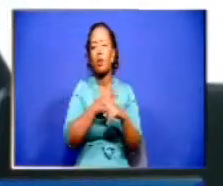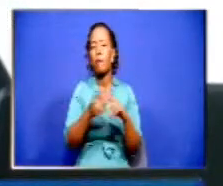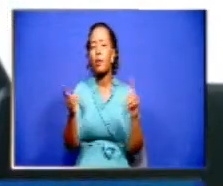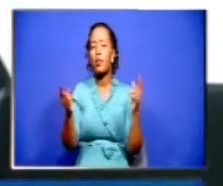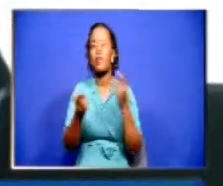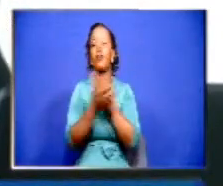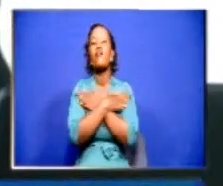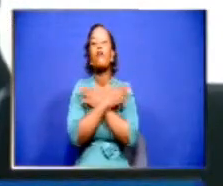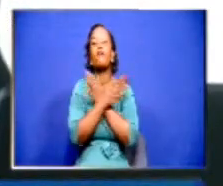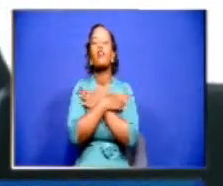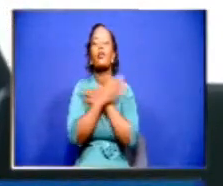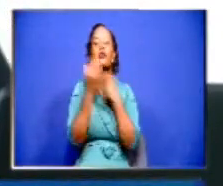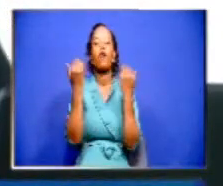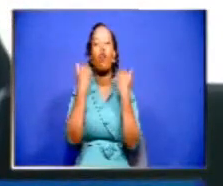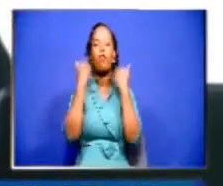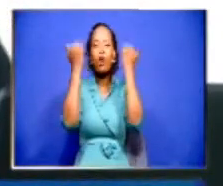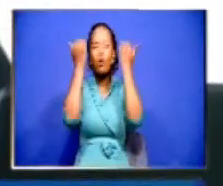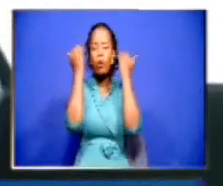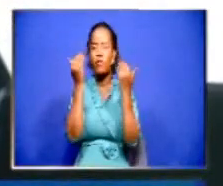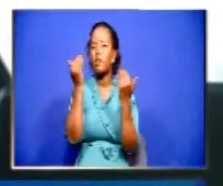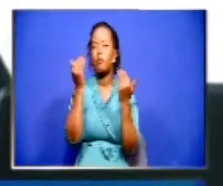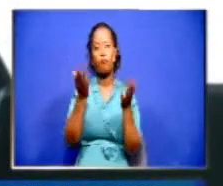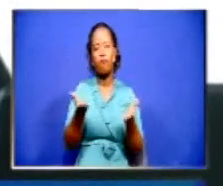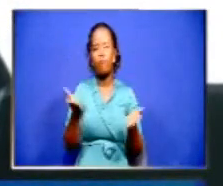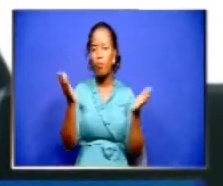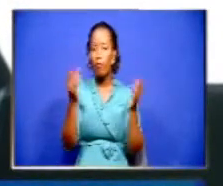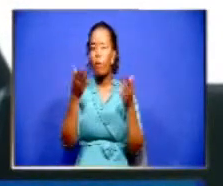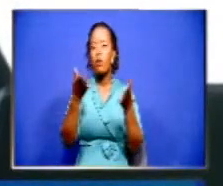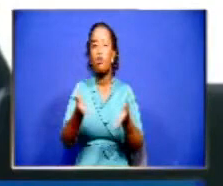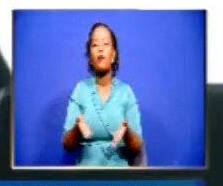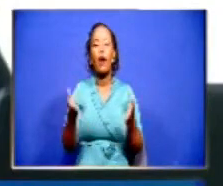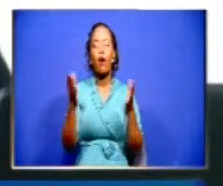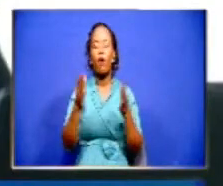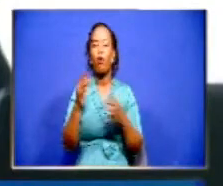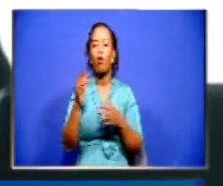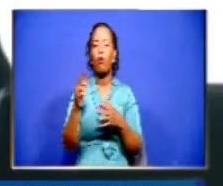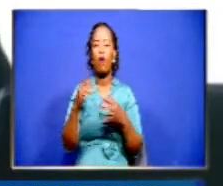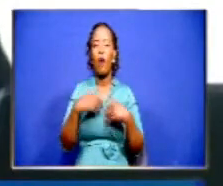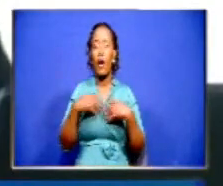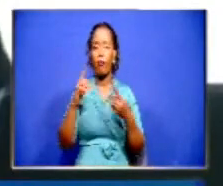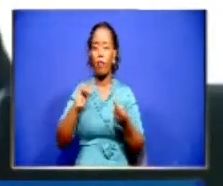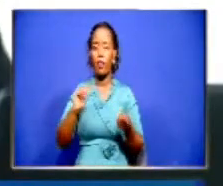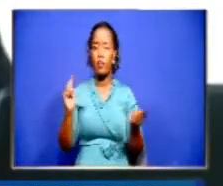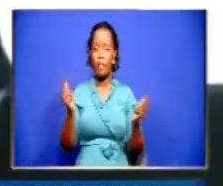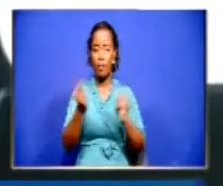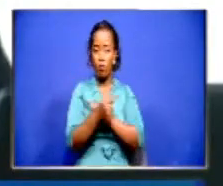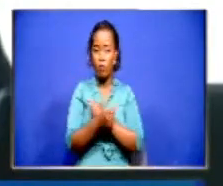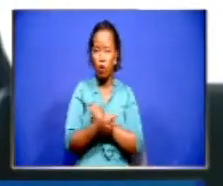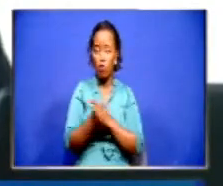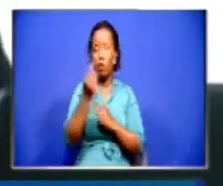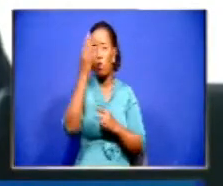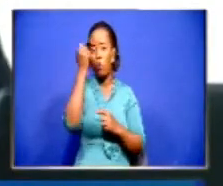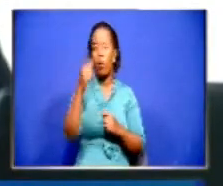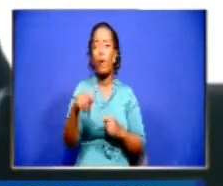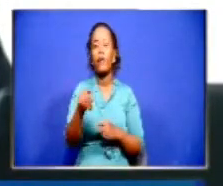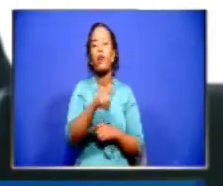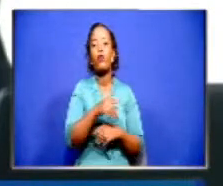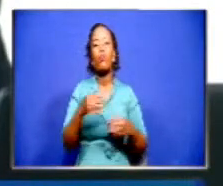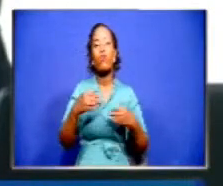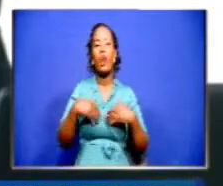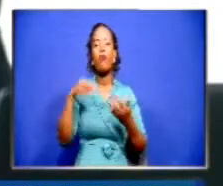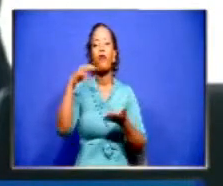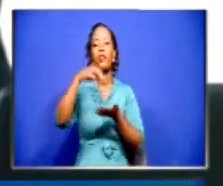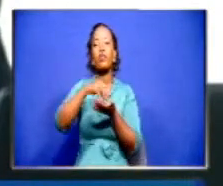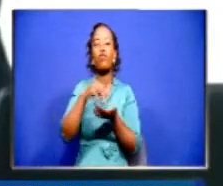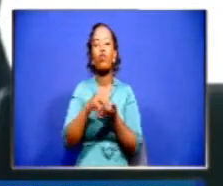curiae. What has changed of late is that we found the situations, and we will